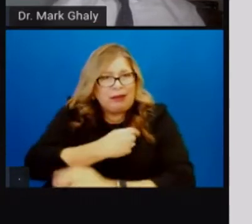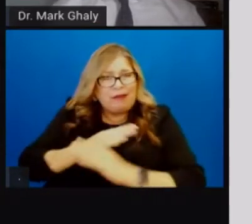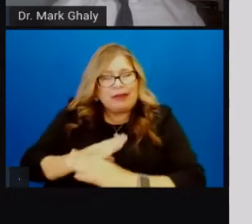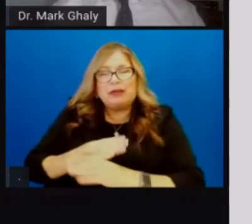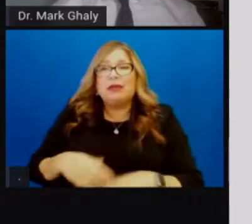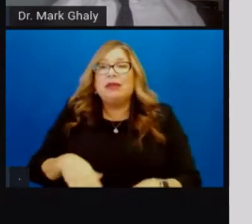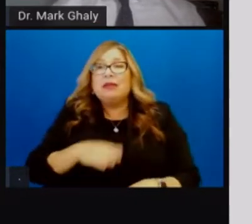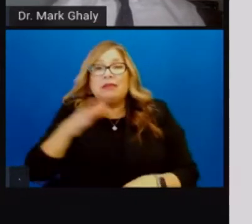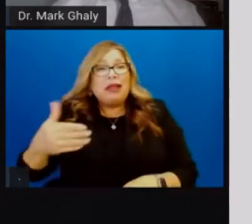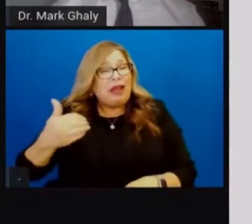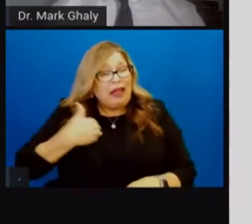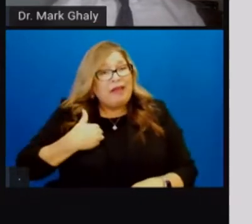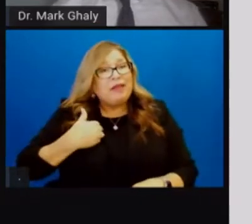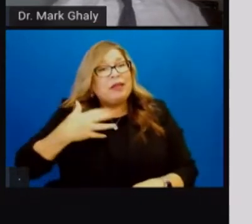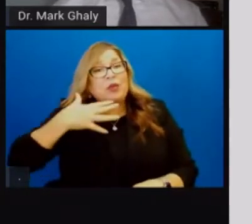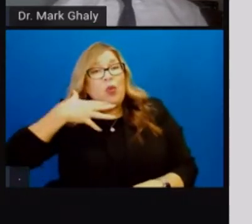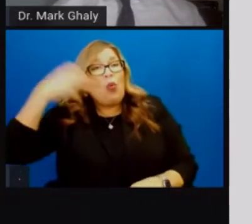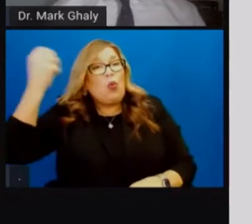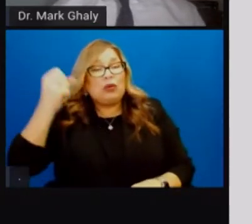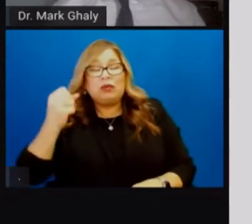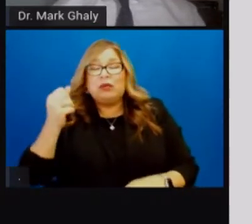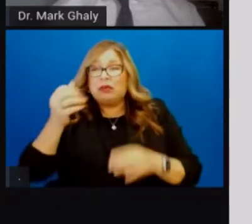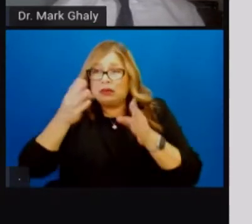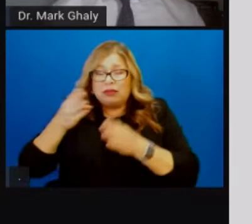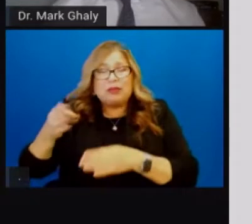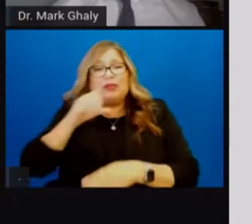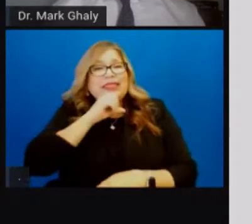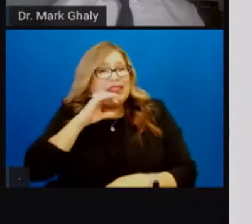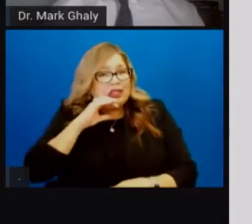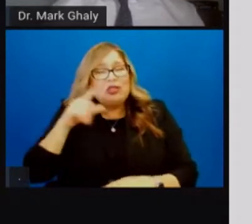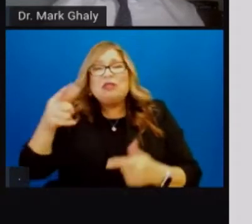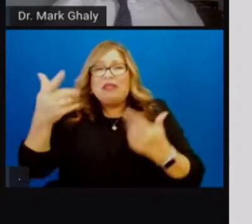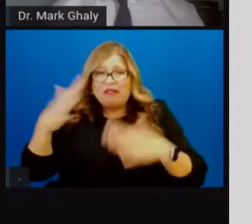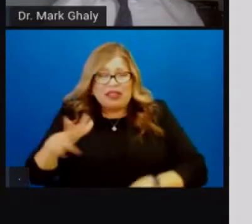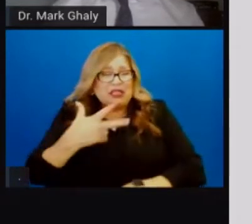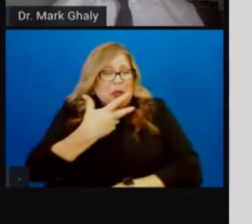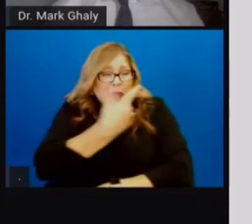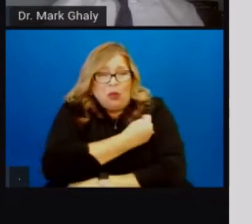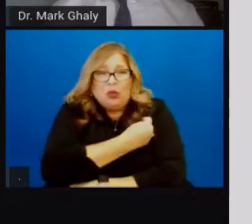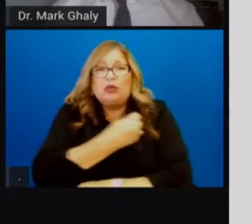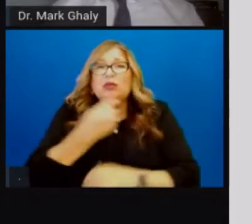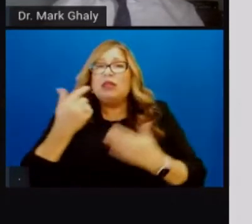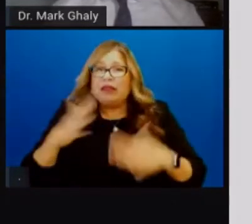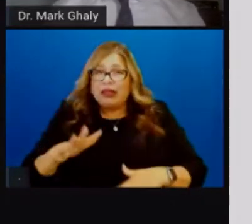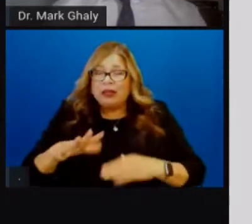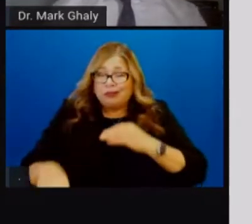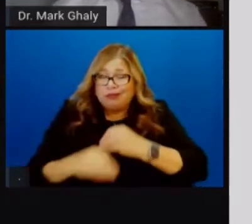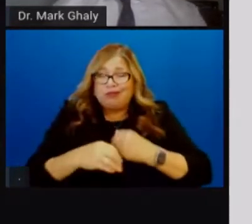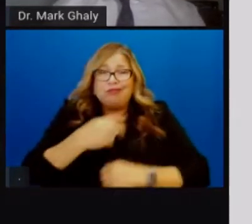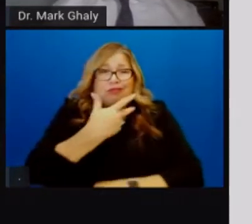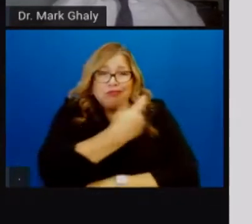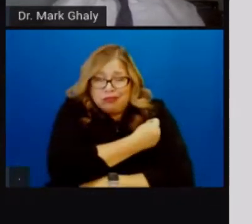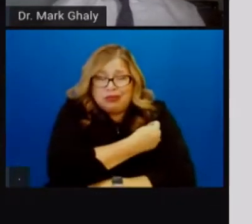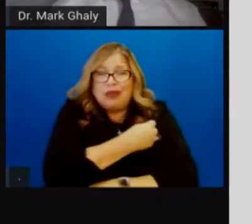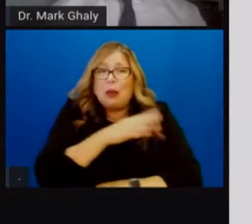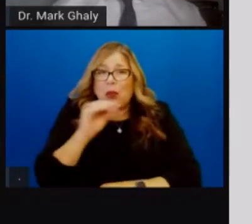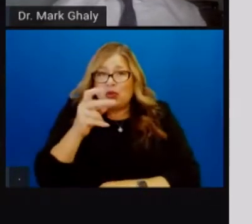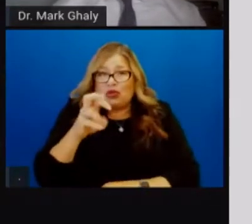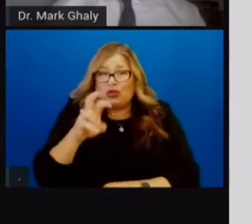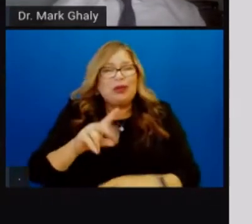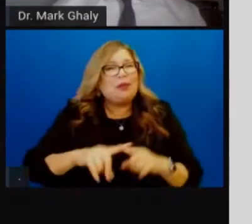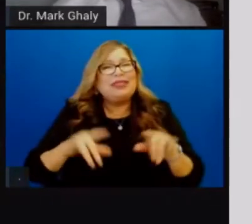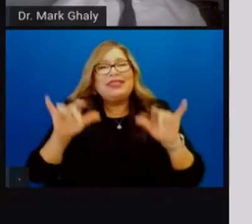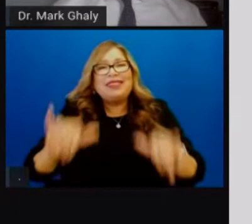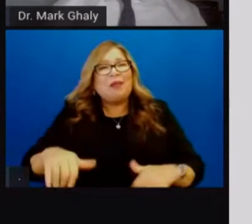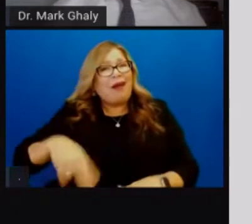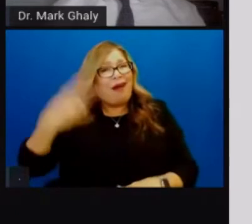yes, been boosted and been vaccinated, but still carry a significant degree of risk, even as we see